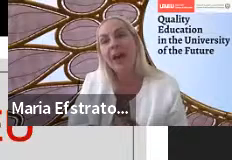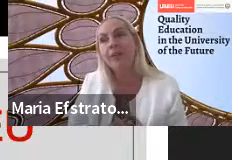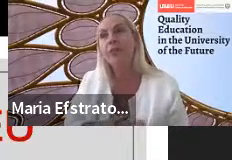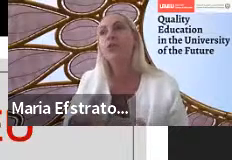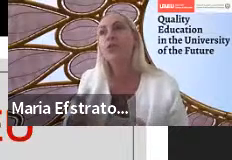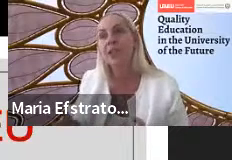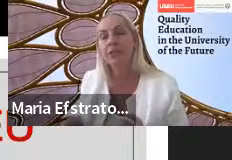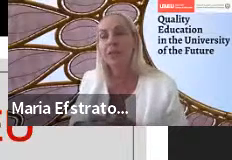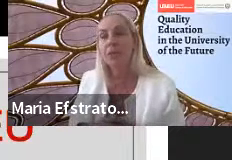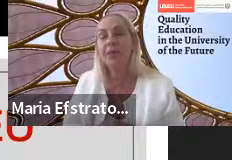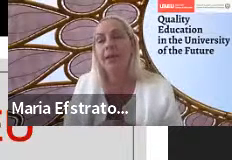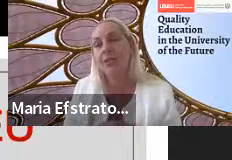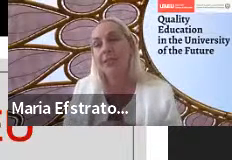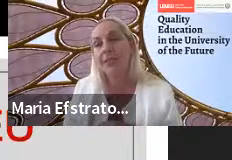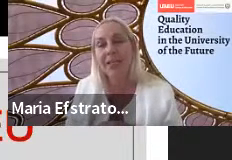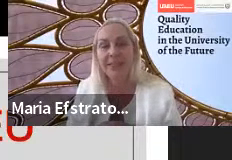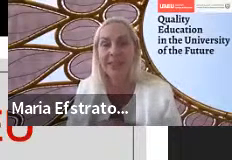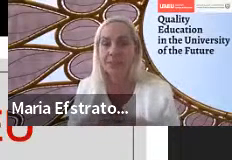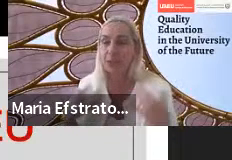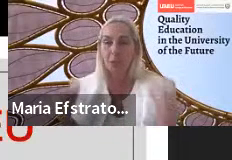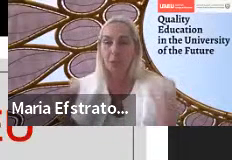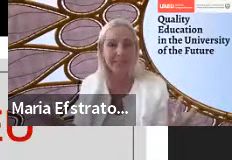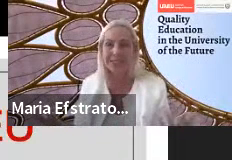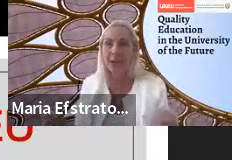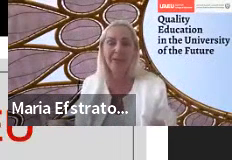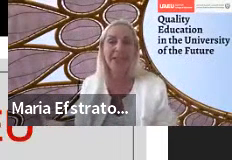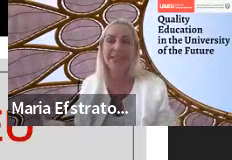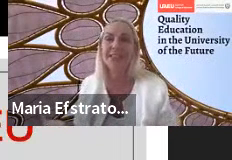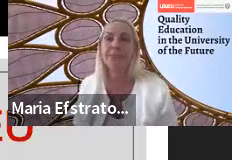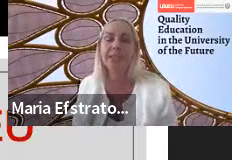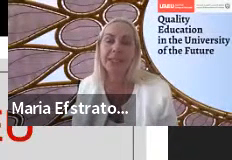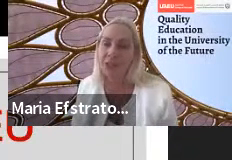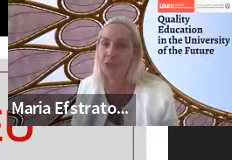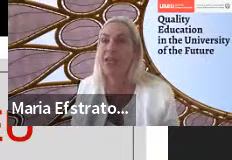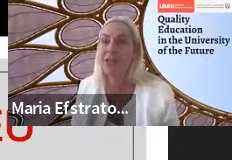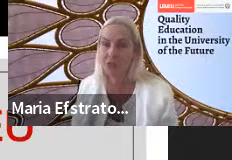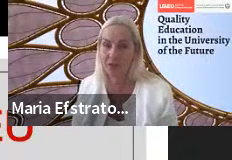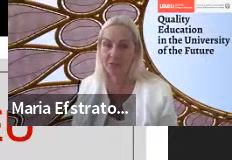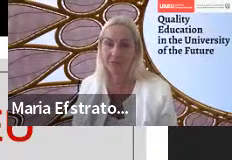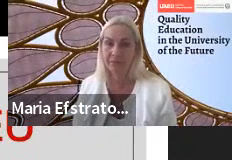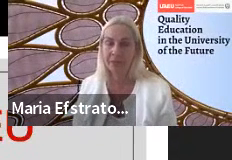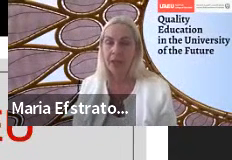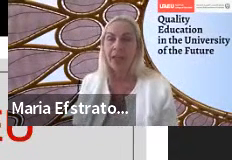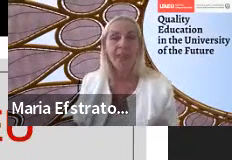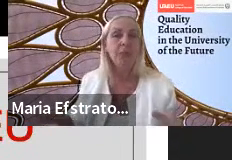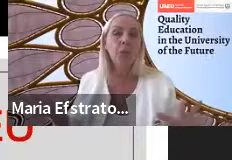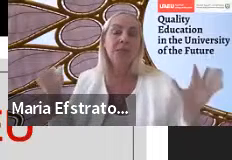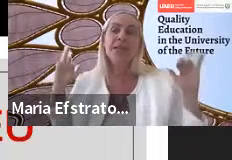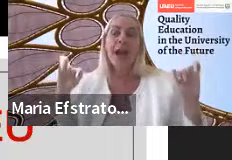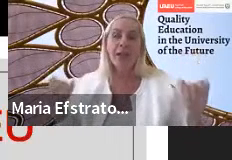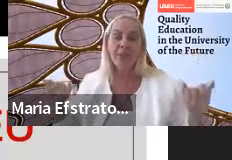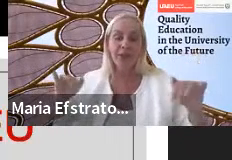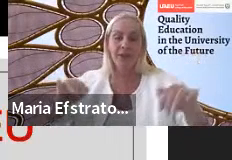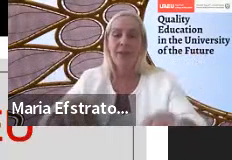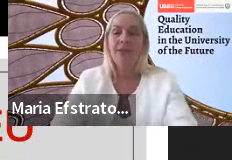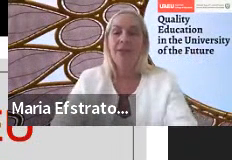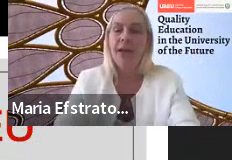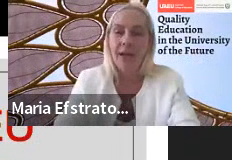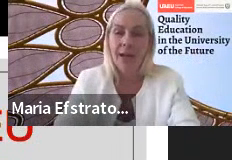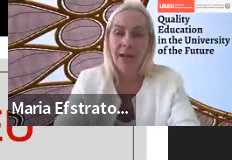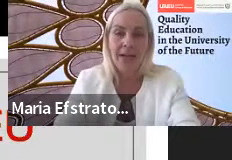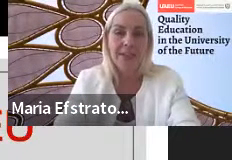really fun for children without disabilities. But what is happening in special education? That was